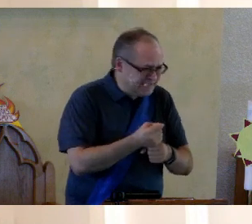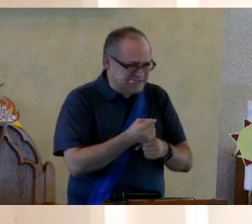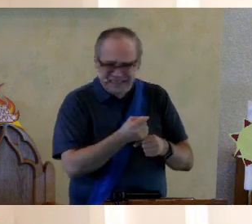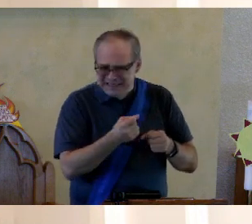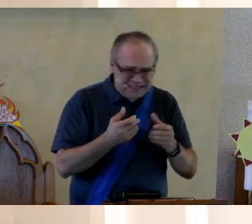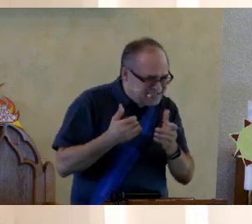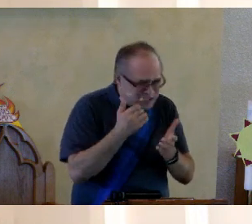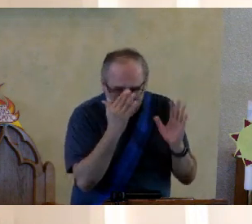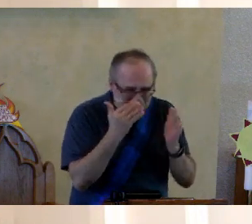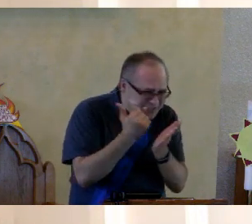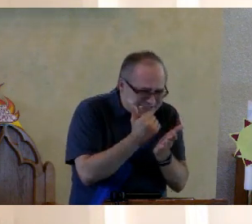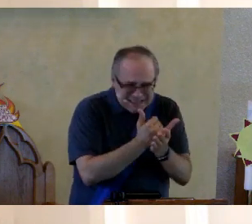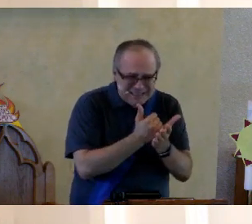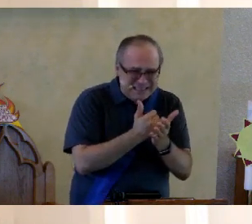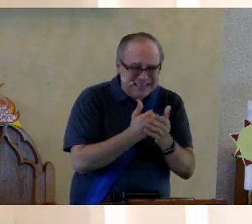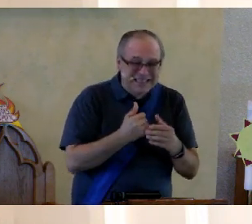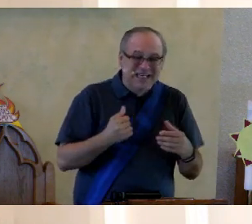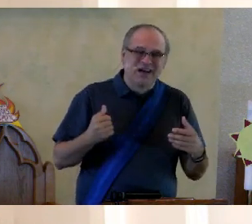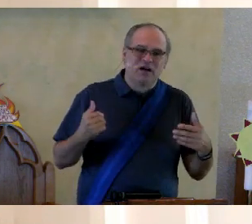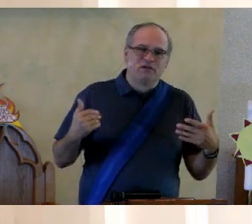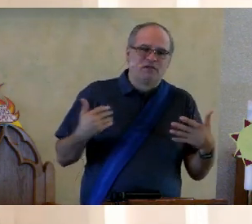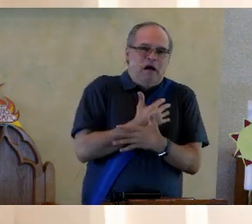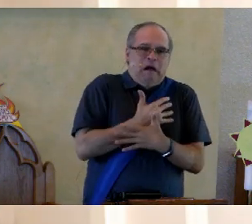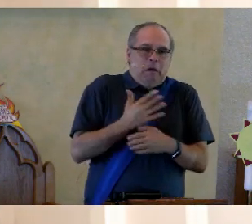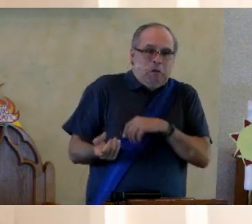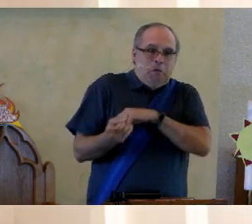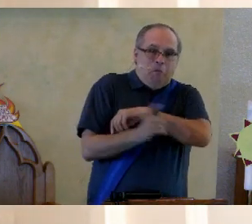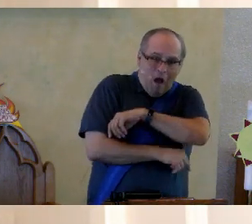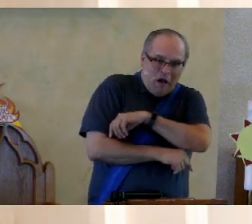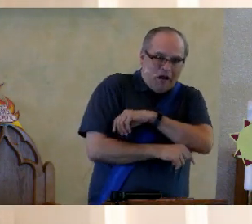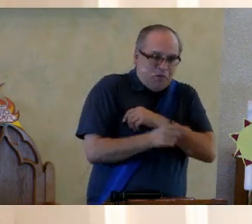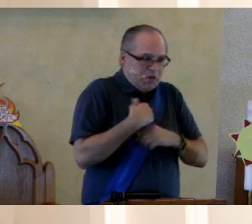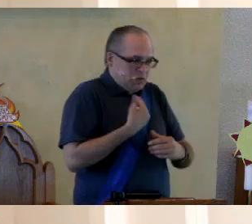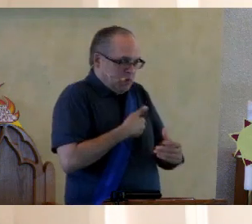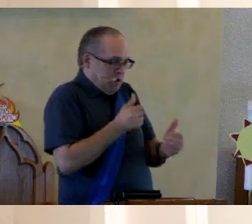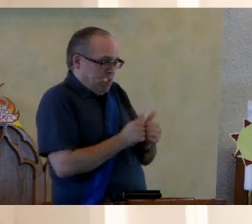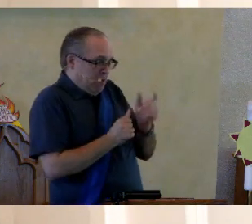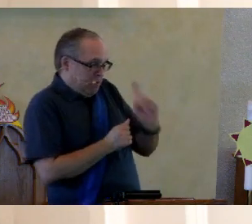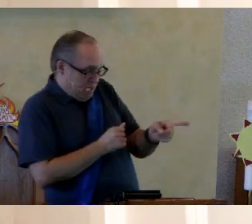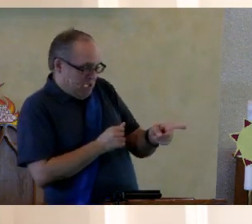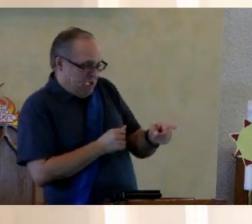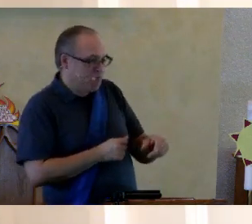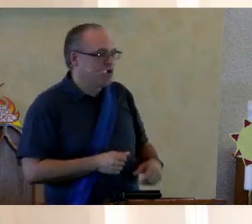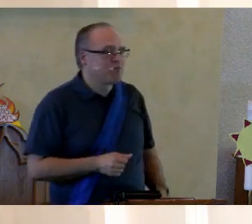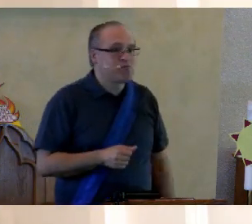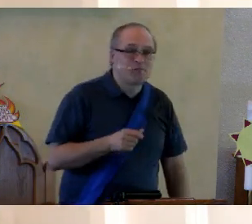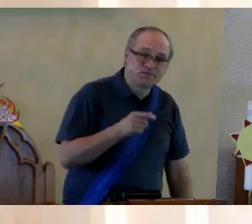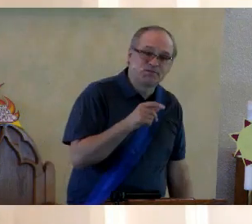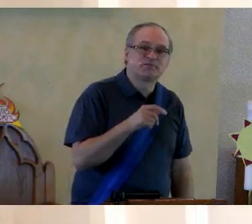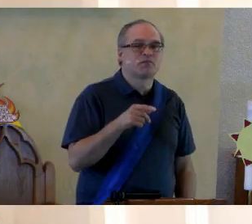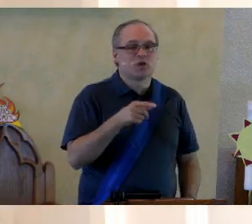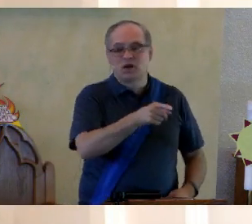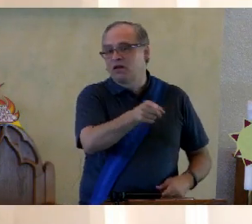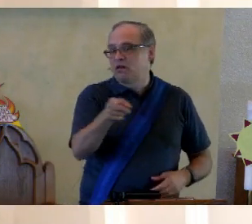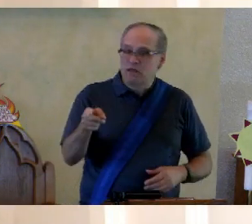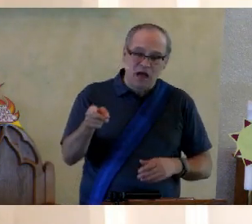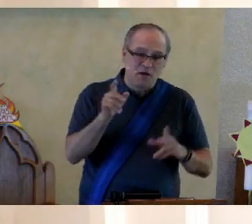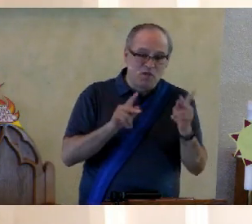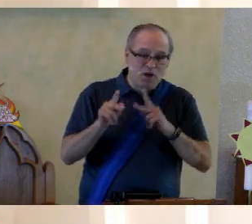Fearful of being punished, yet again because of their involvement with him, they did what he wouldn't do. They cried on